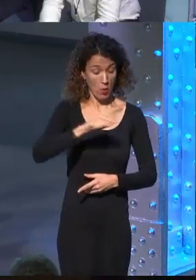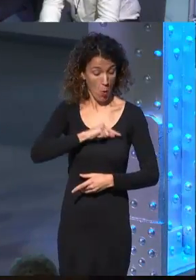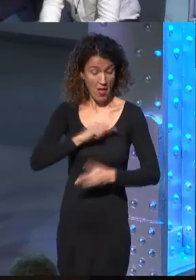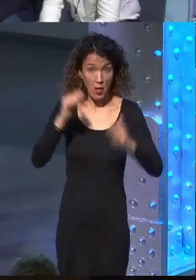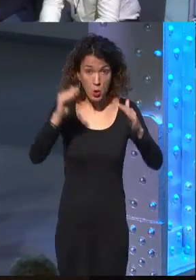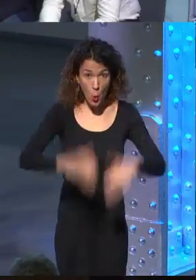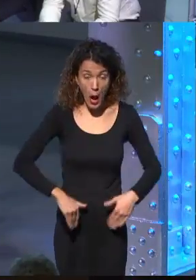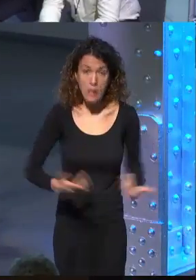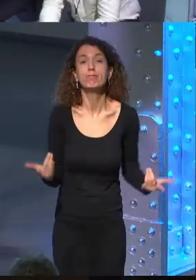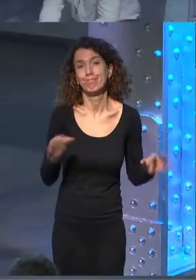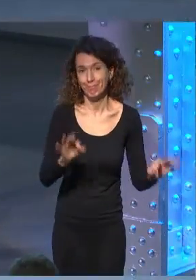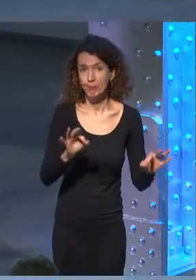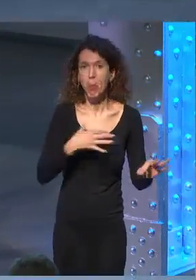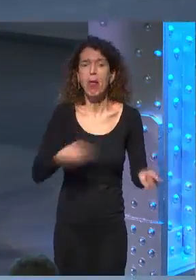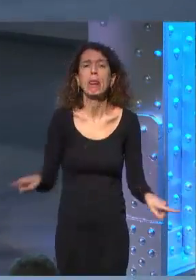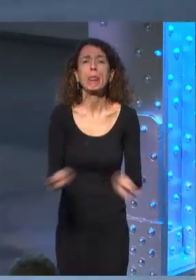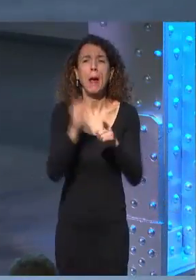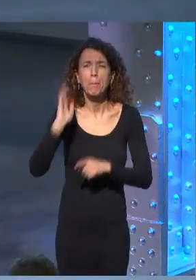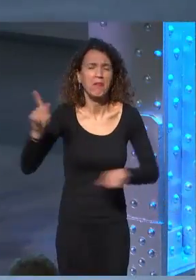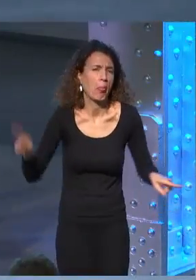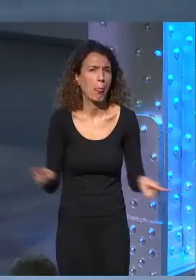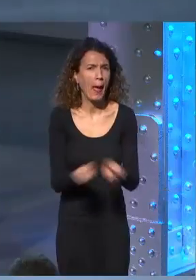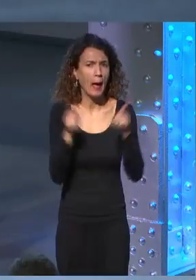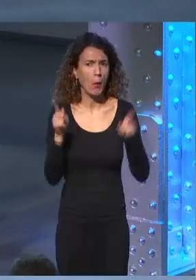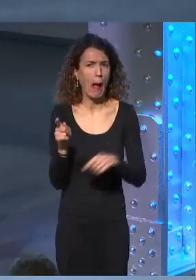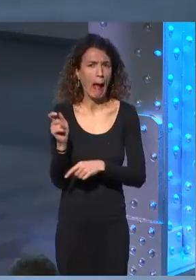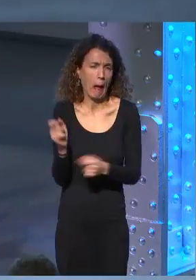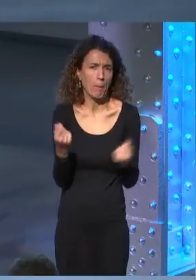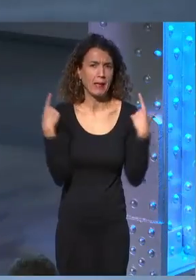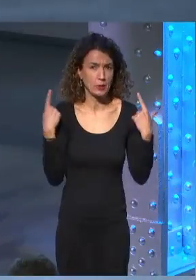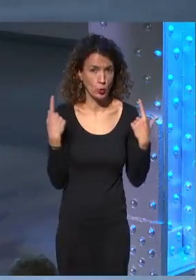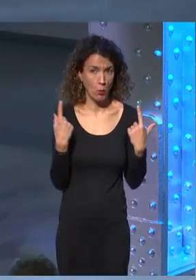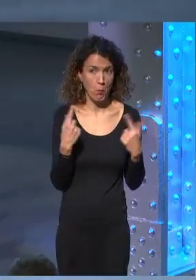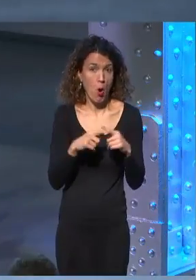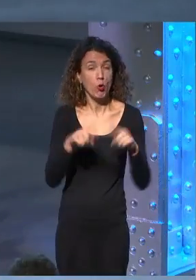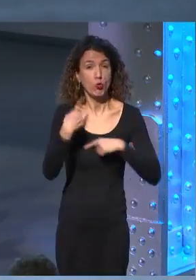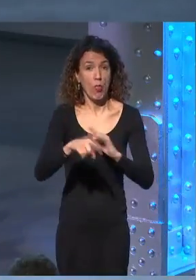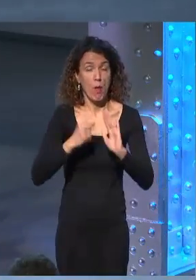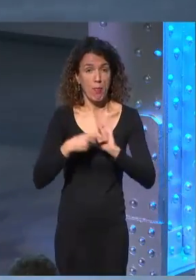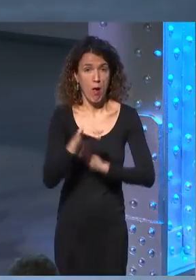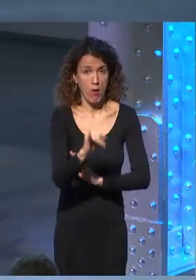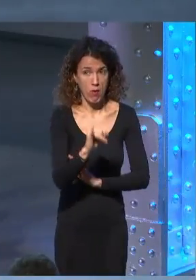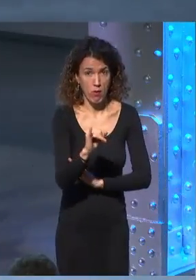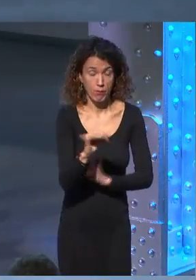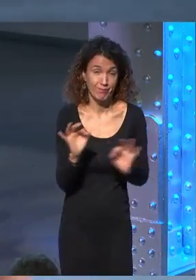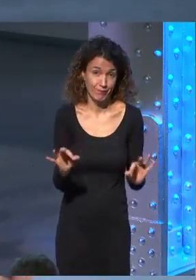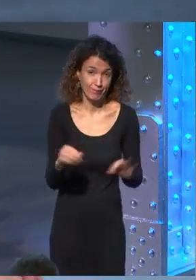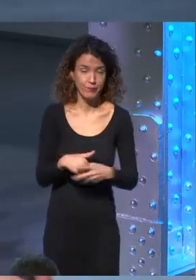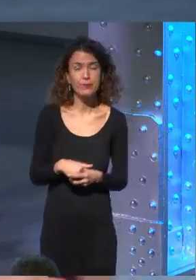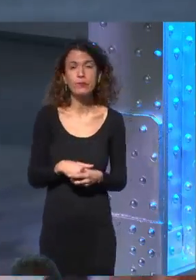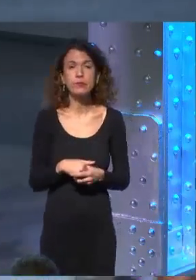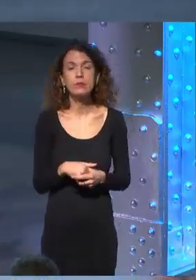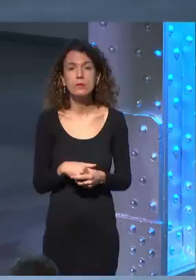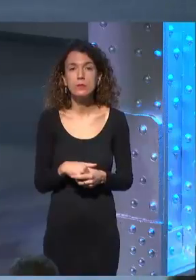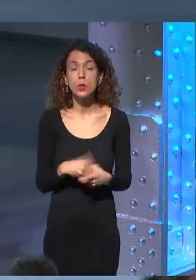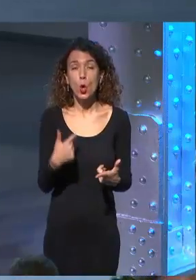can affect the person. But if they don't have any moral, they wouldn't care. Because if it's not going to have any